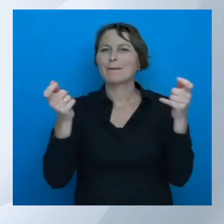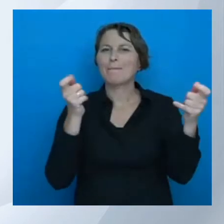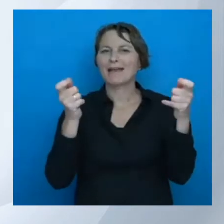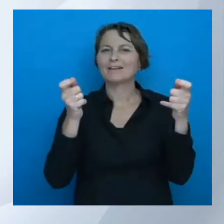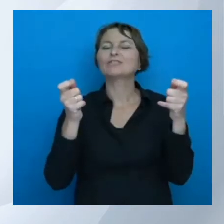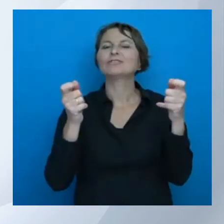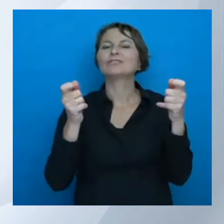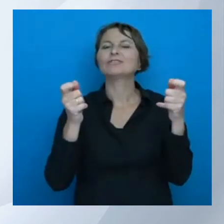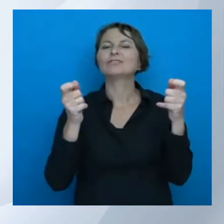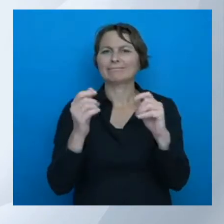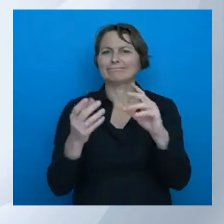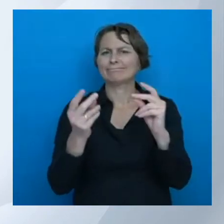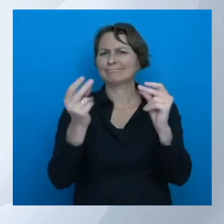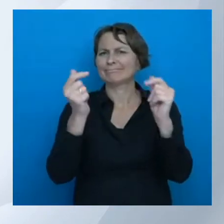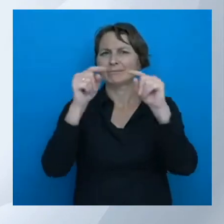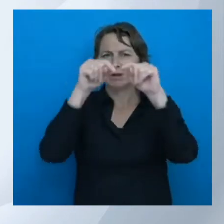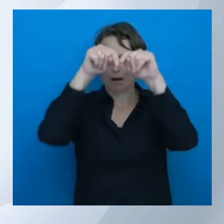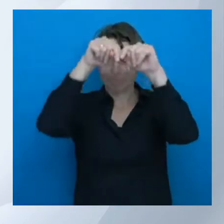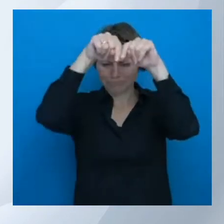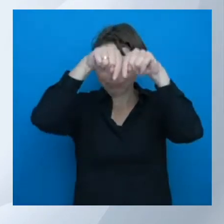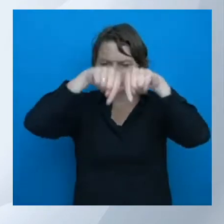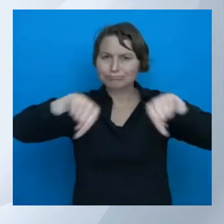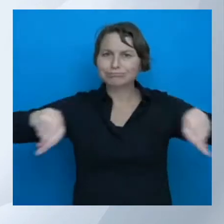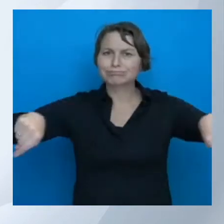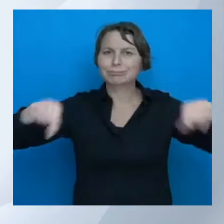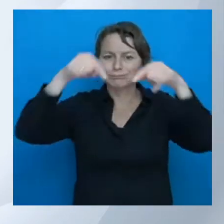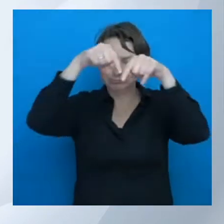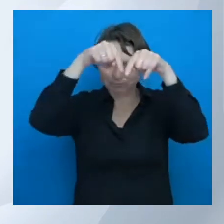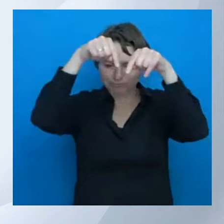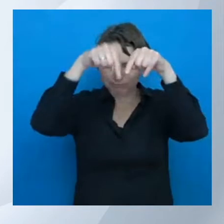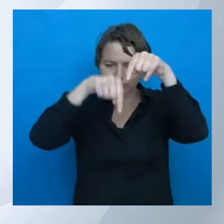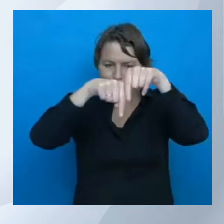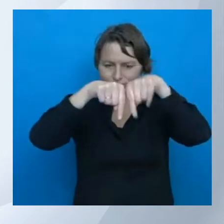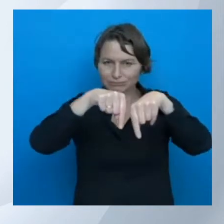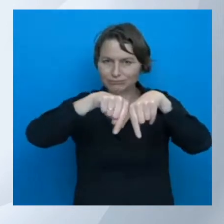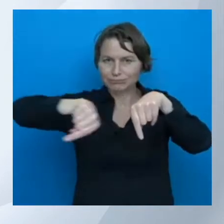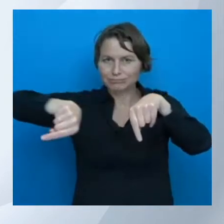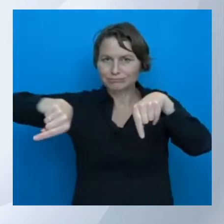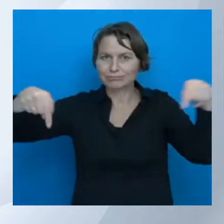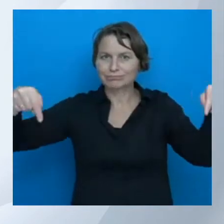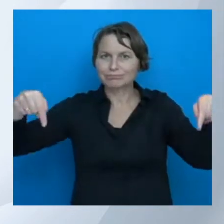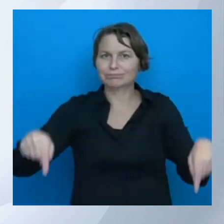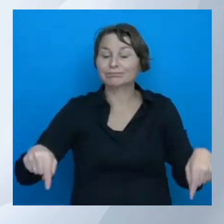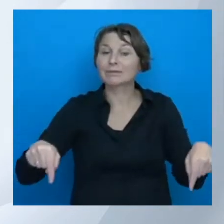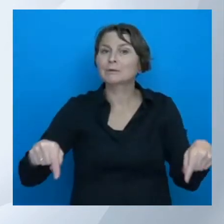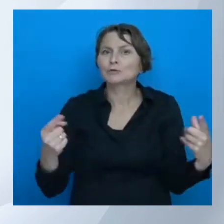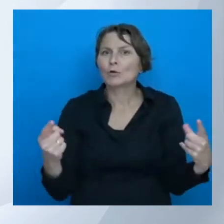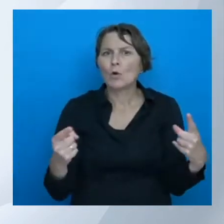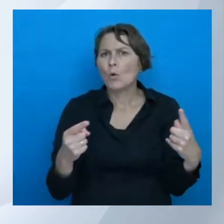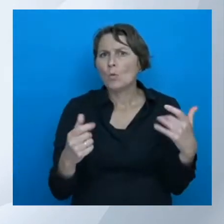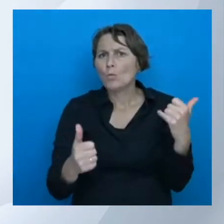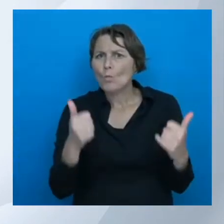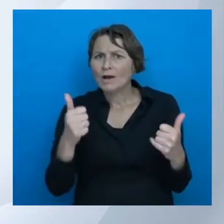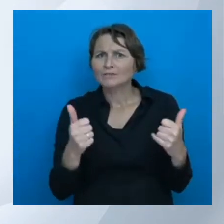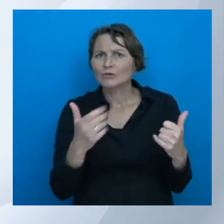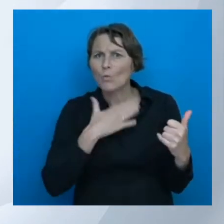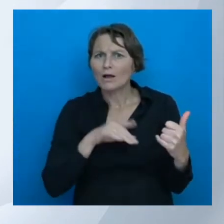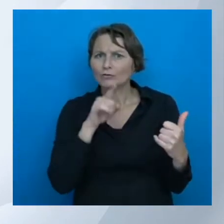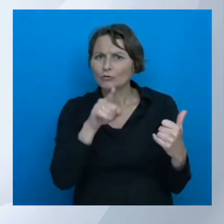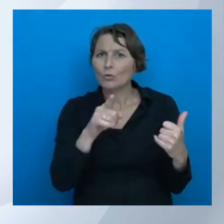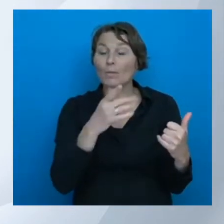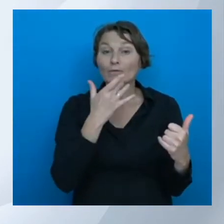server. And you can define what constitutes the right server, whether that is the closest one to the user or